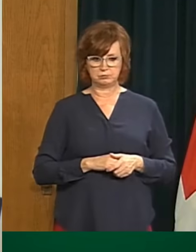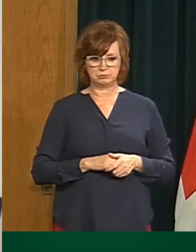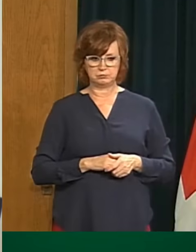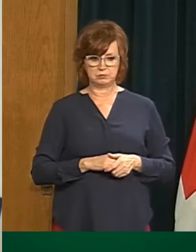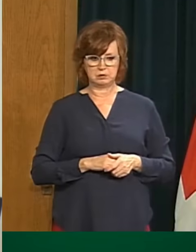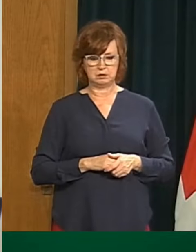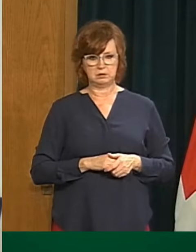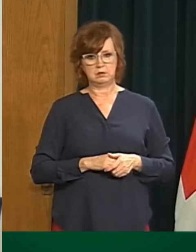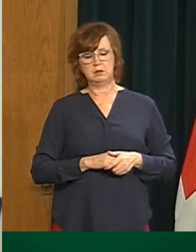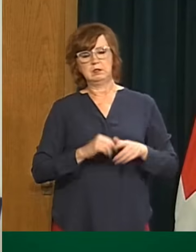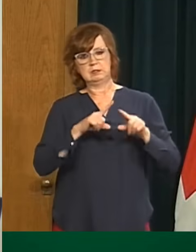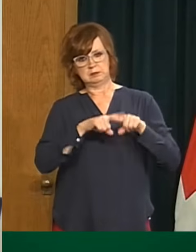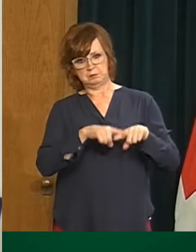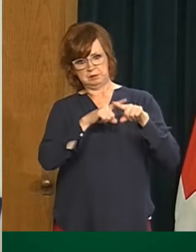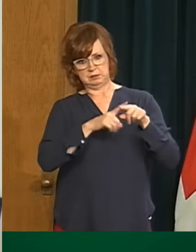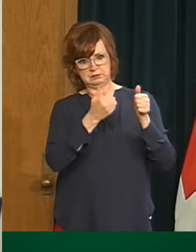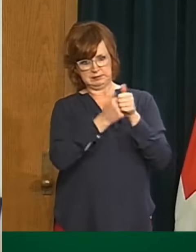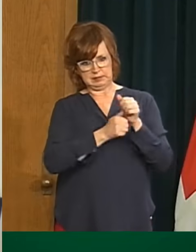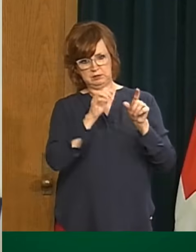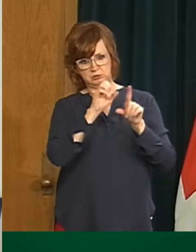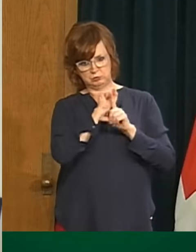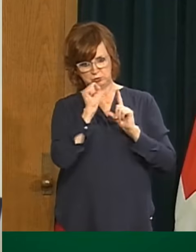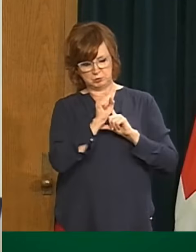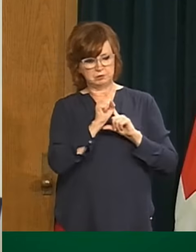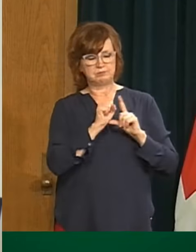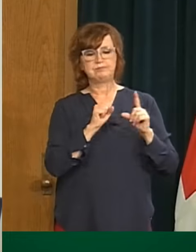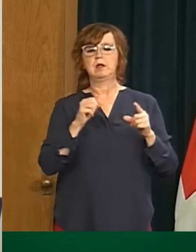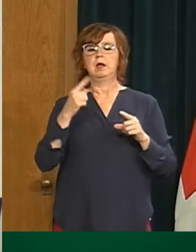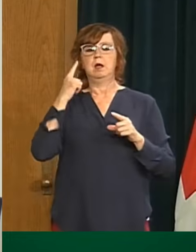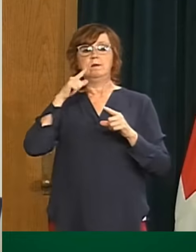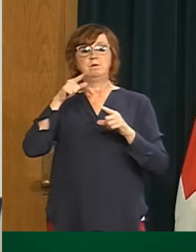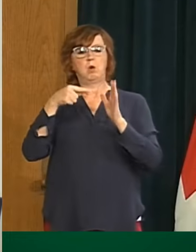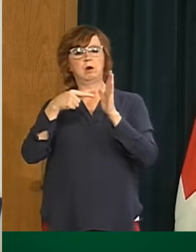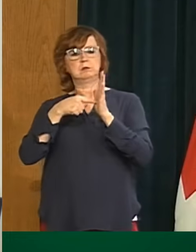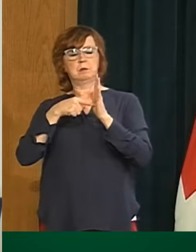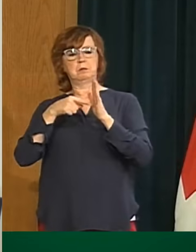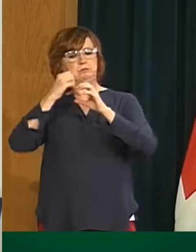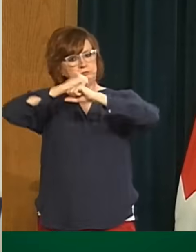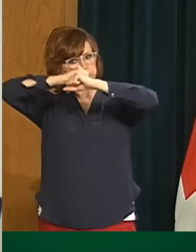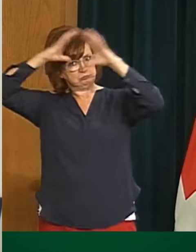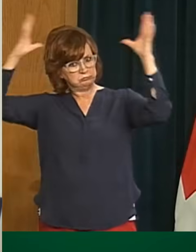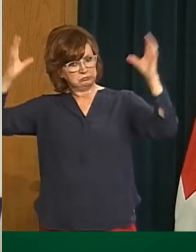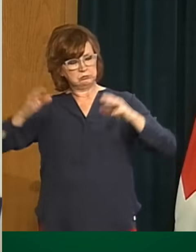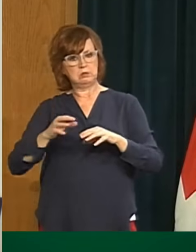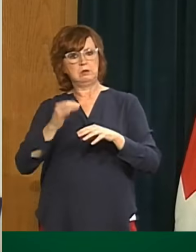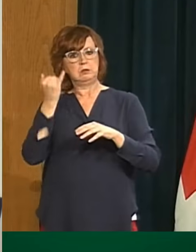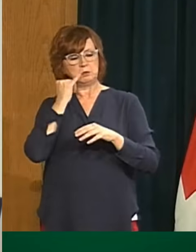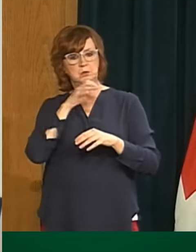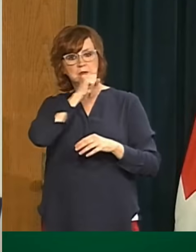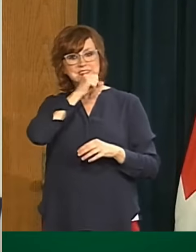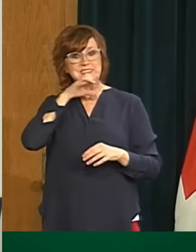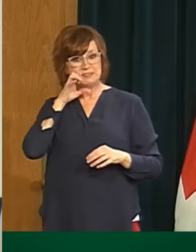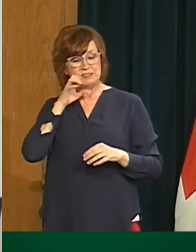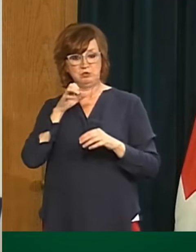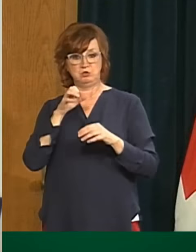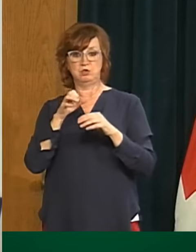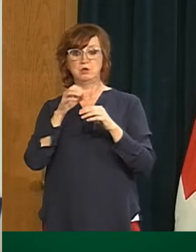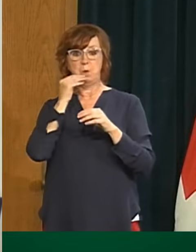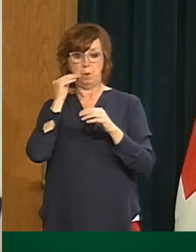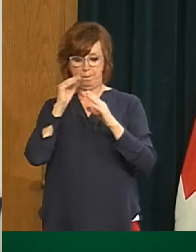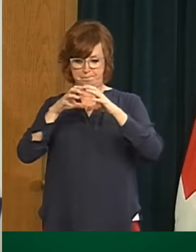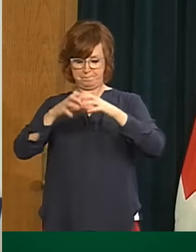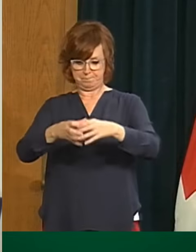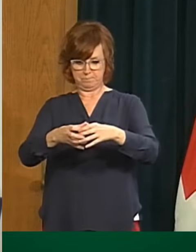and context. So for example, we say that if there was a case in a long-term care facility, we would immediately screen all residents and staff just